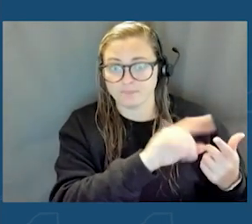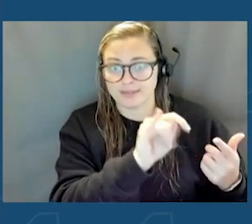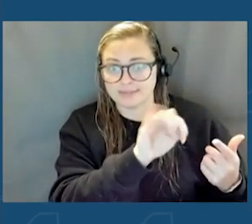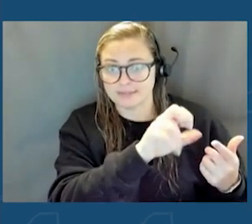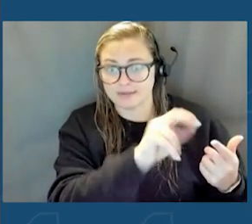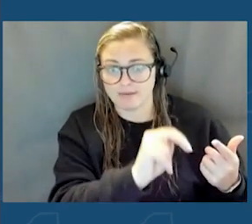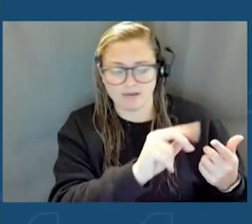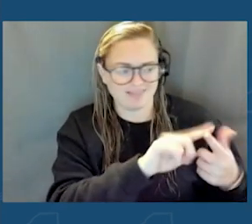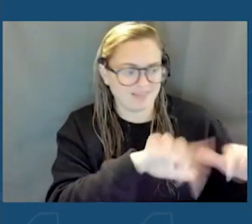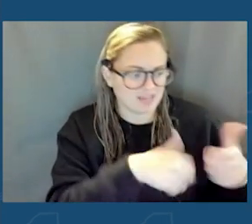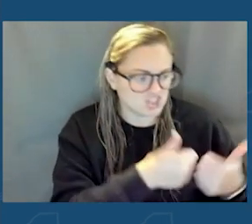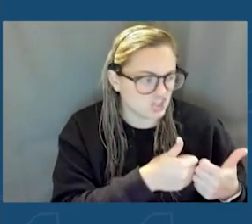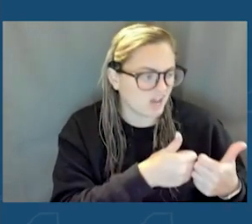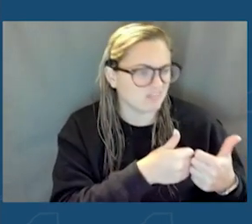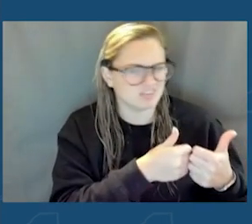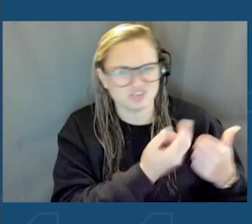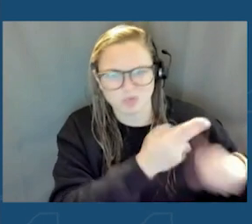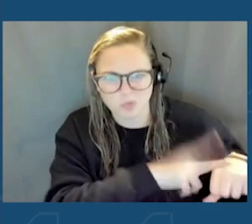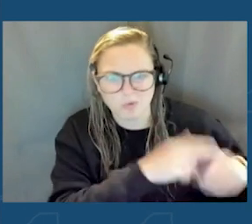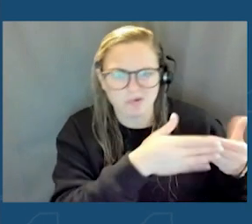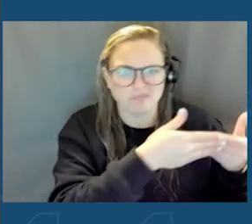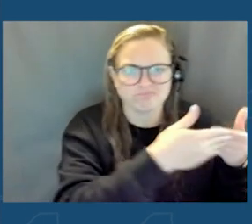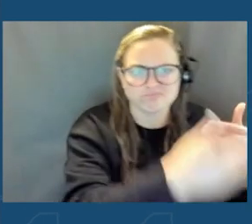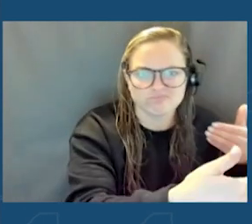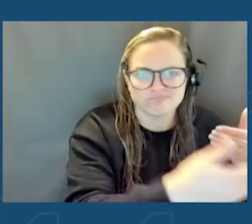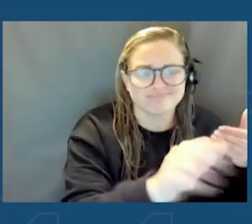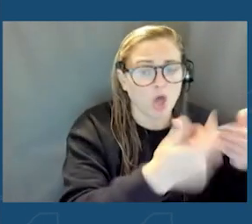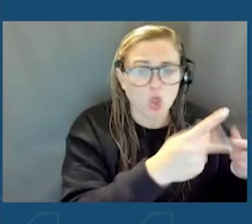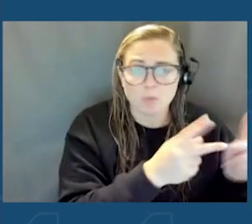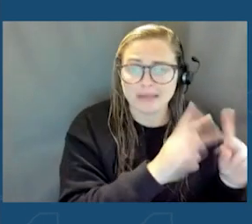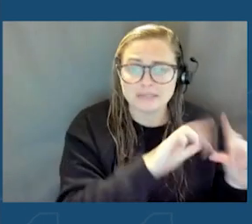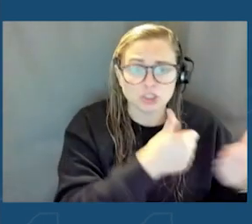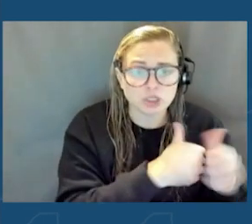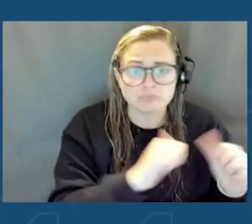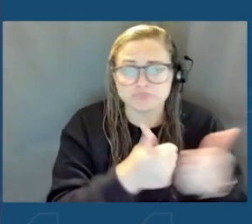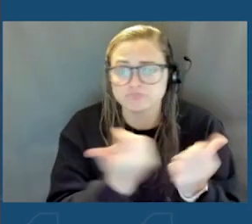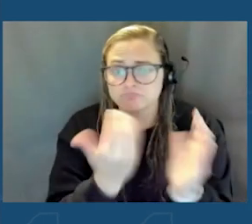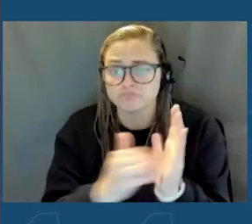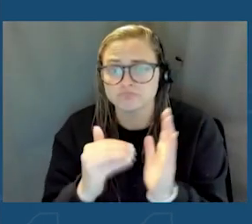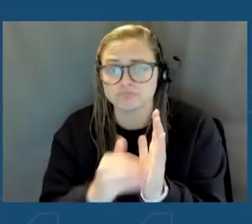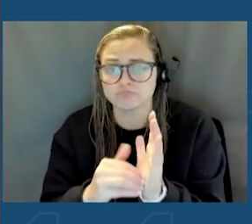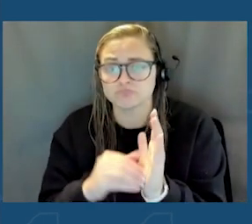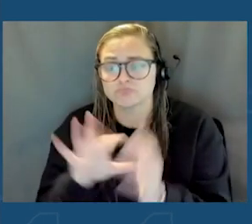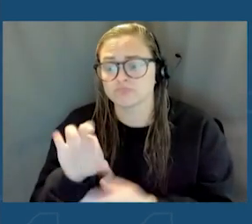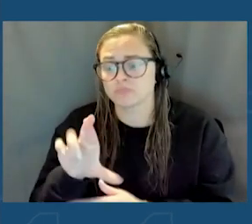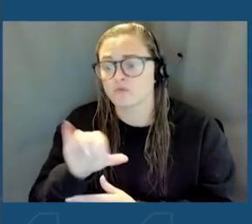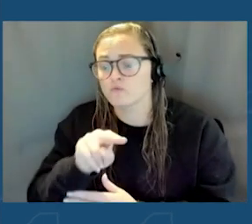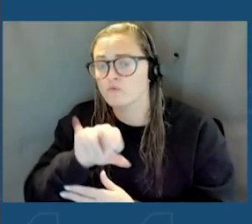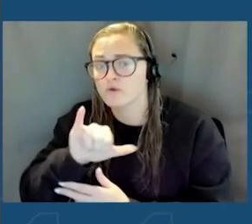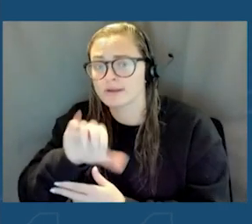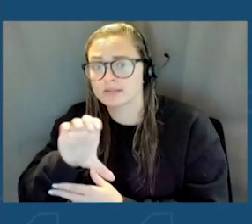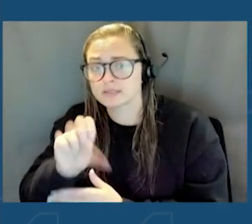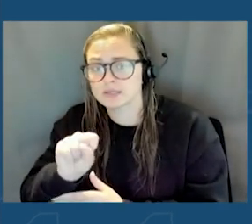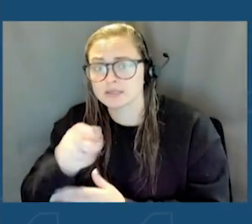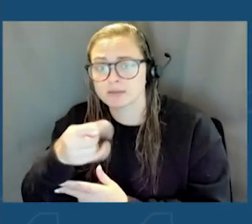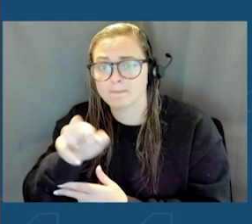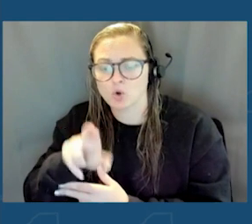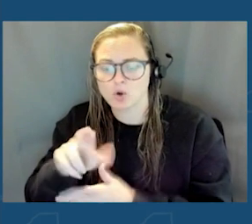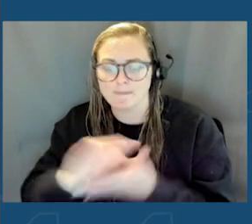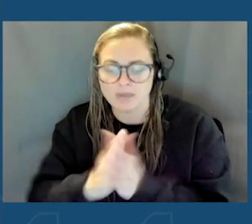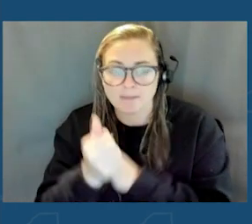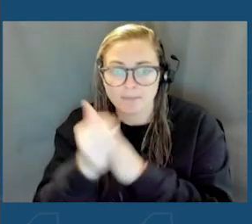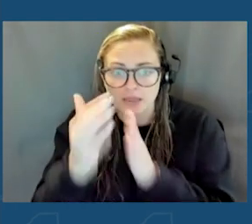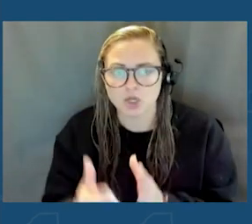status quo as they had done in other places. Frances Perkins, who became a leader in state government when FDR